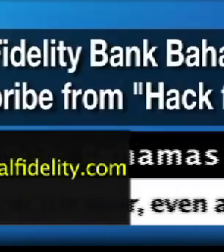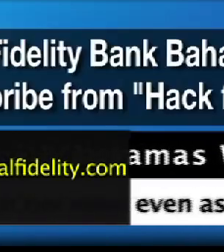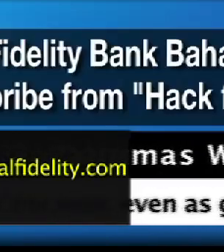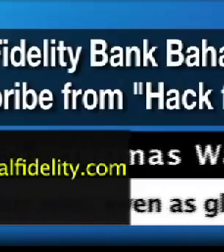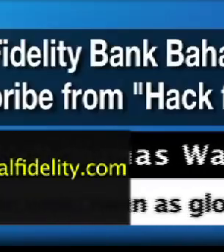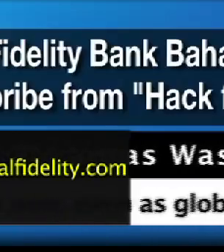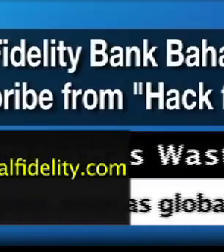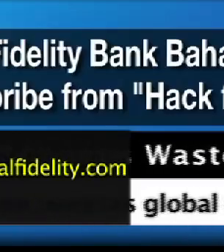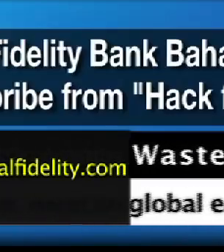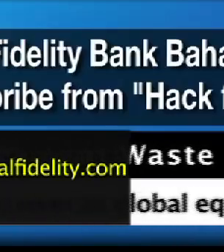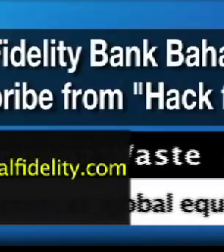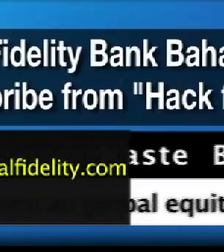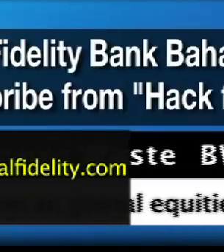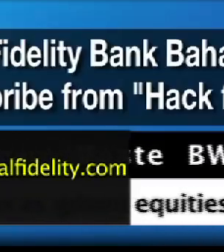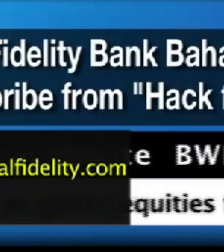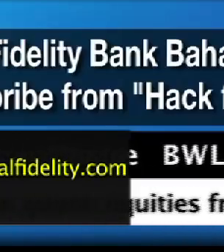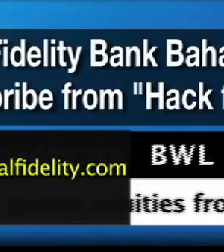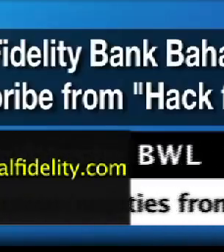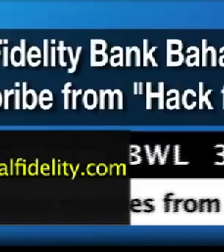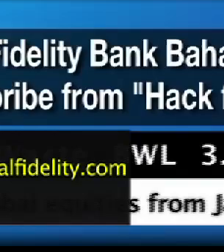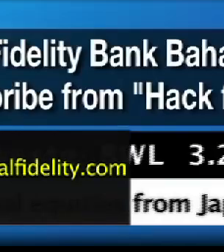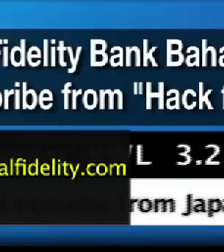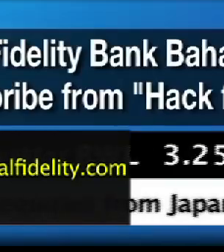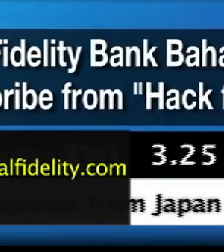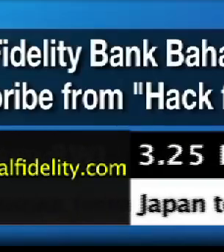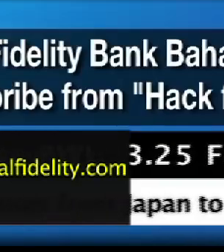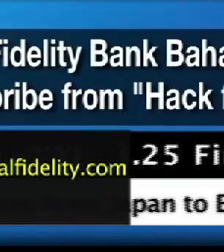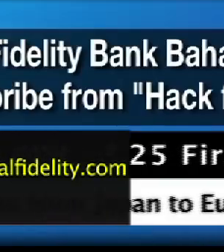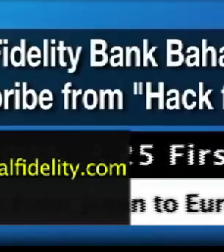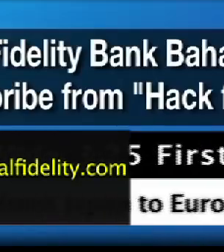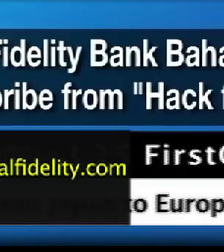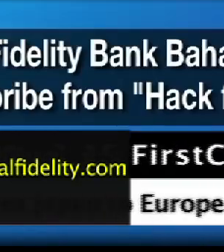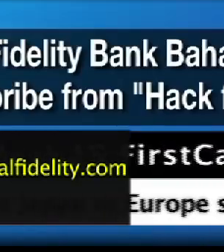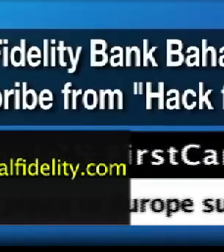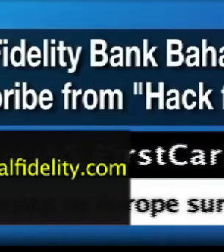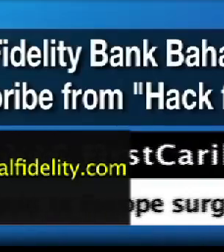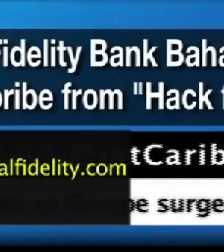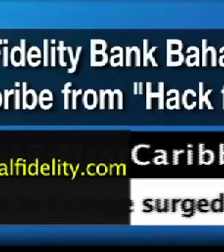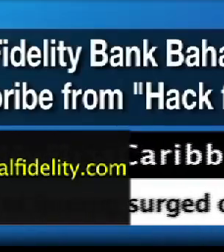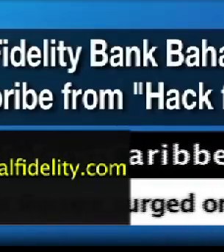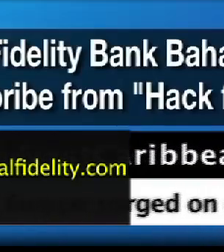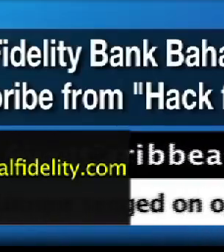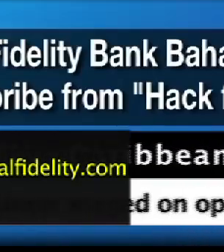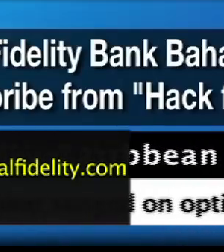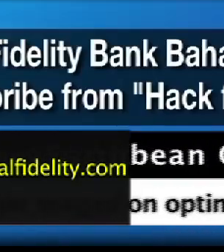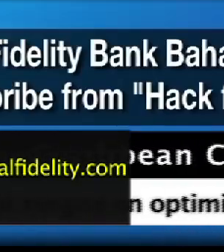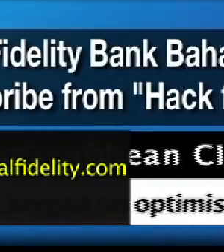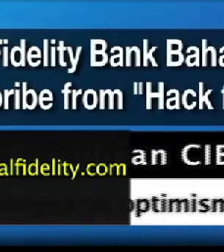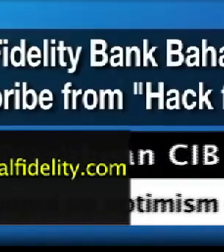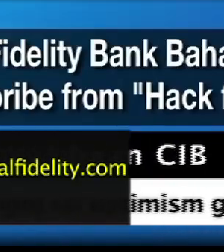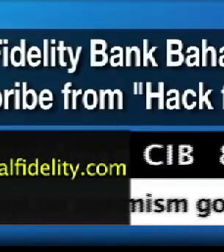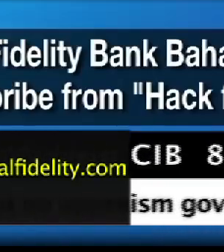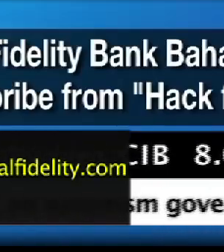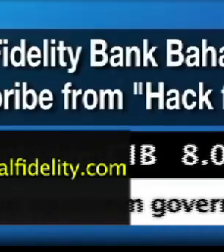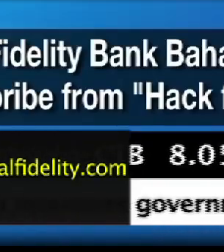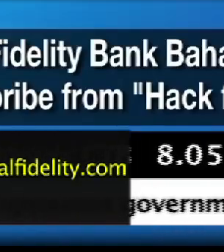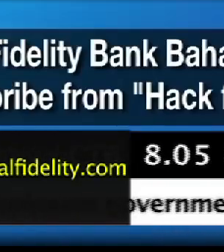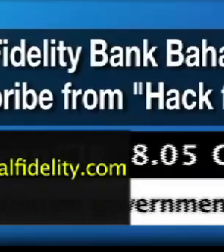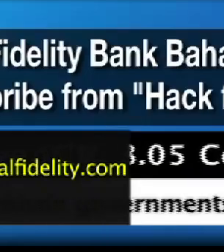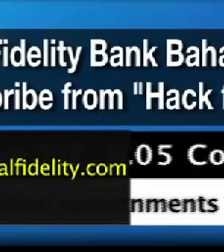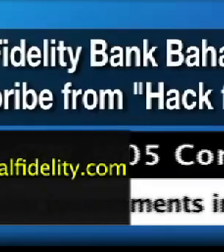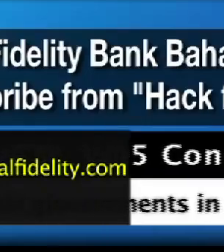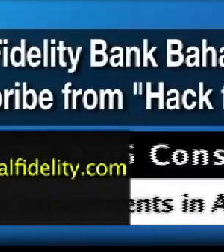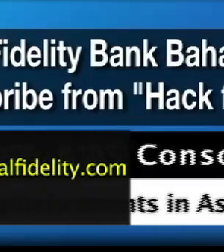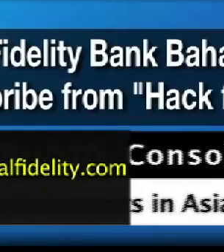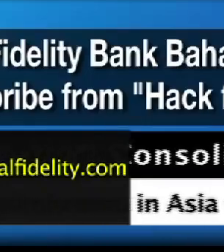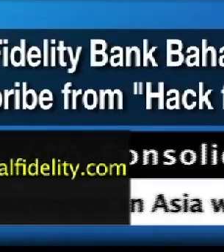were impacted, and no customer logins or other security details were affected. Now, Fidelity has not acceded to the blackmail demand and has